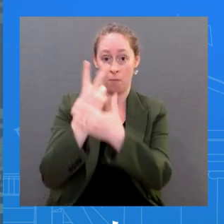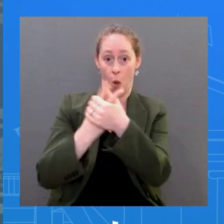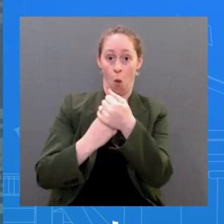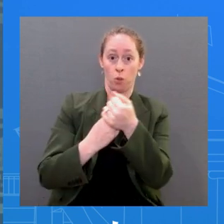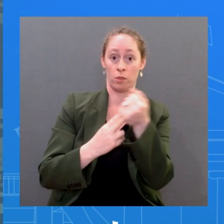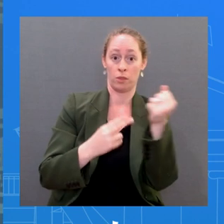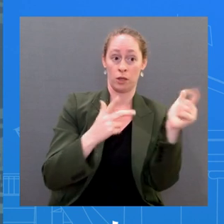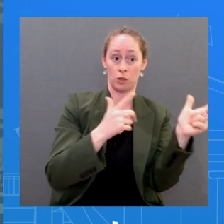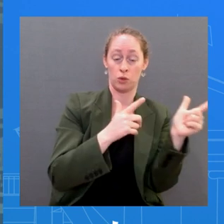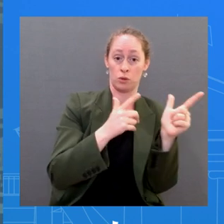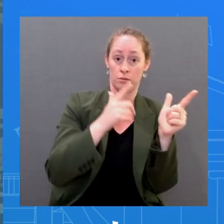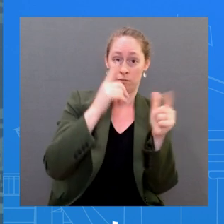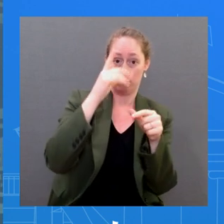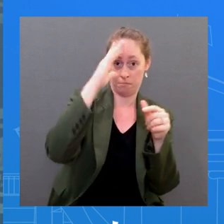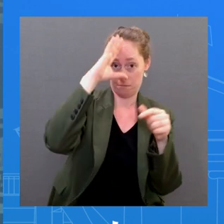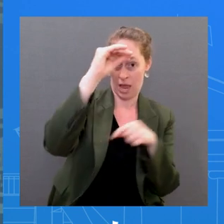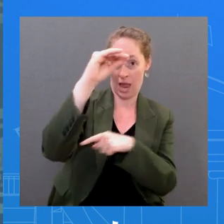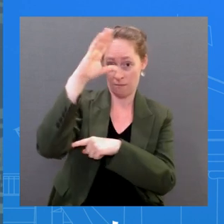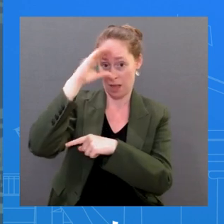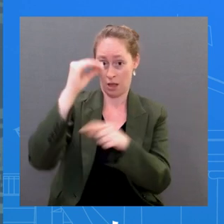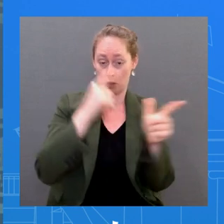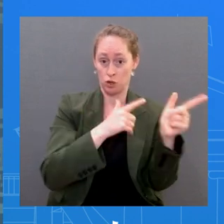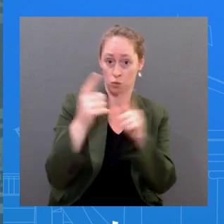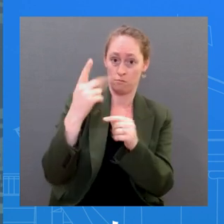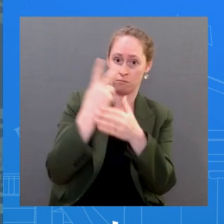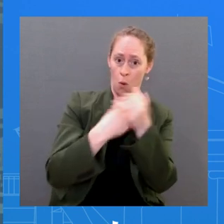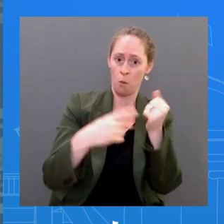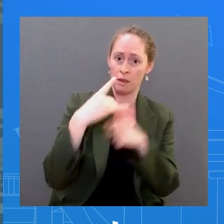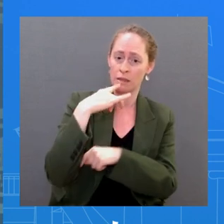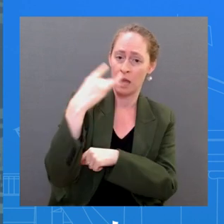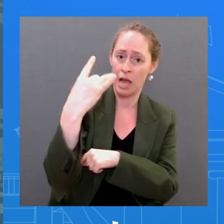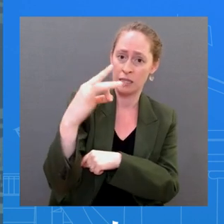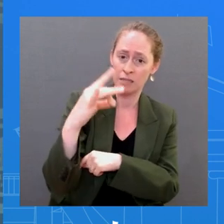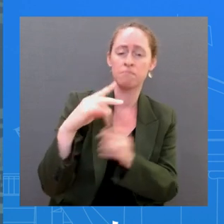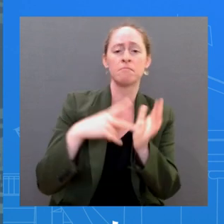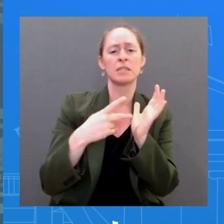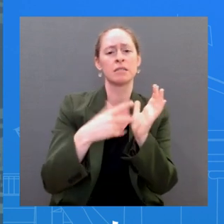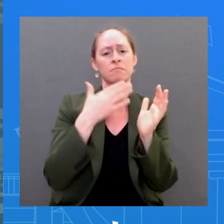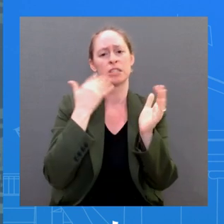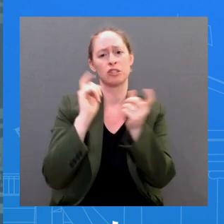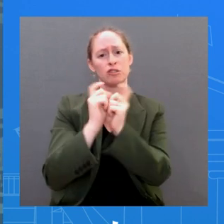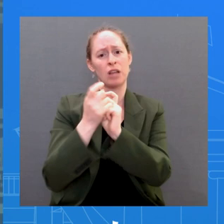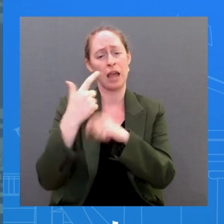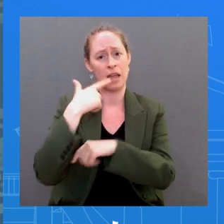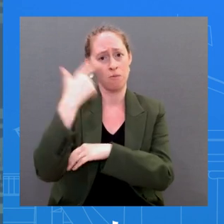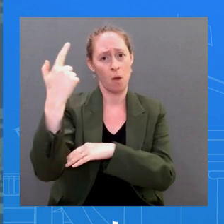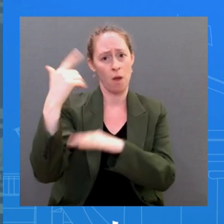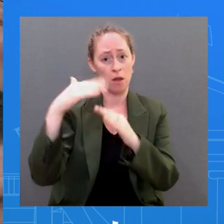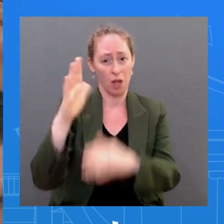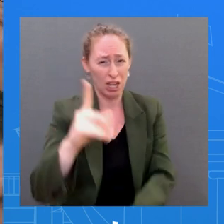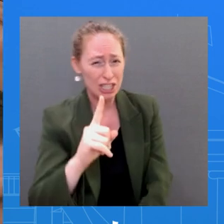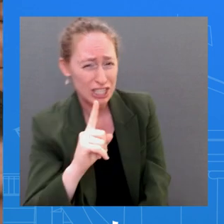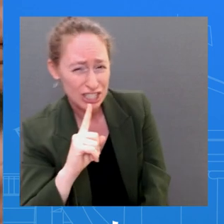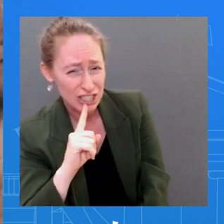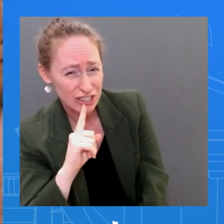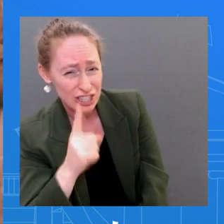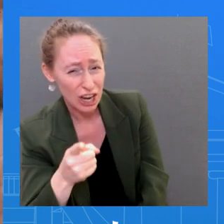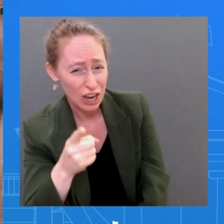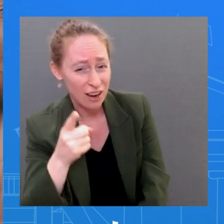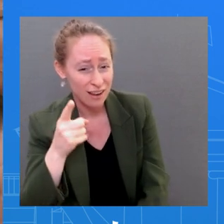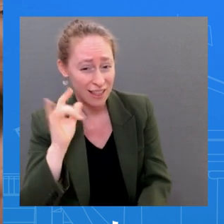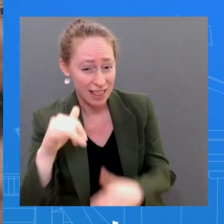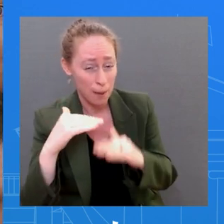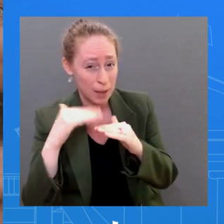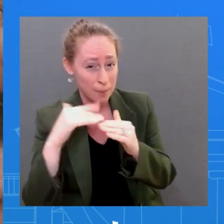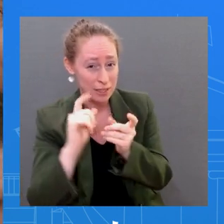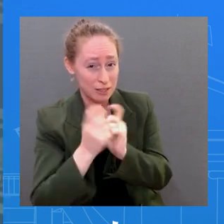you sure that's on the table? From 18 to 21 to buy AR-15s? Because John Cornyn is... Okay, I'm just saying